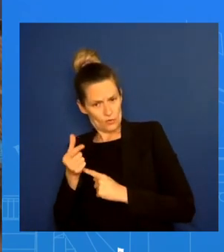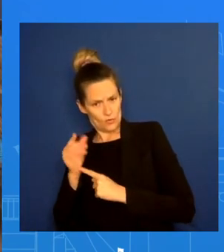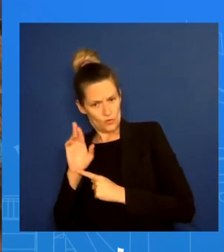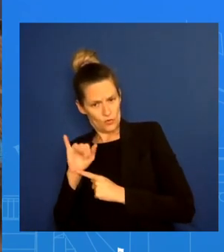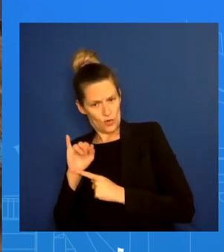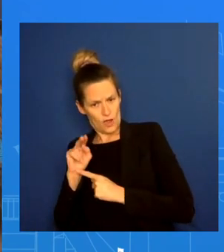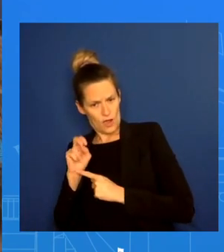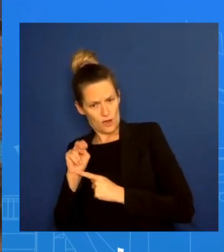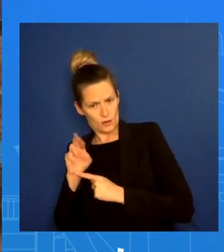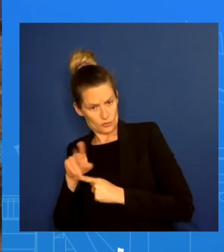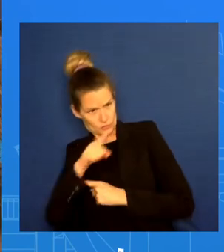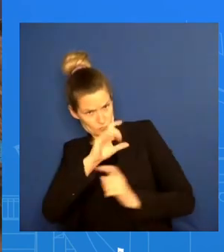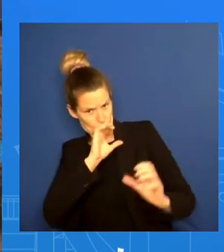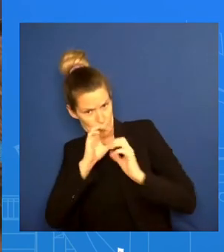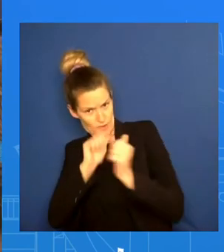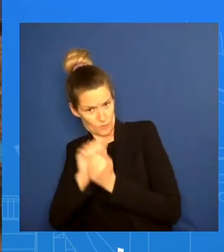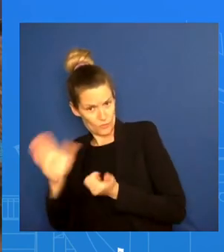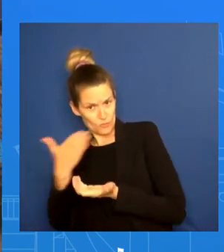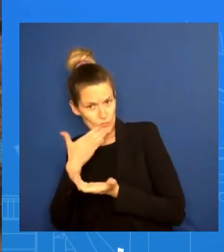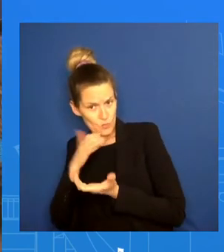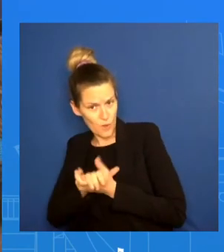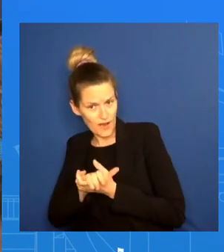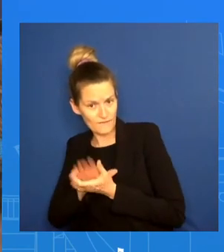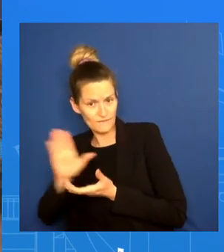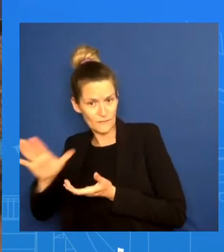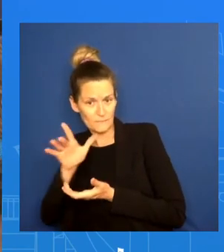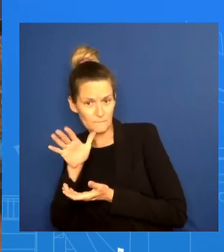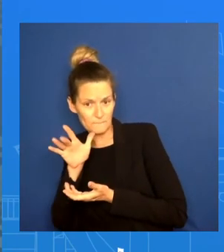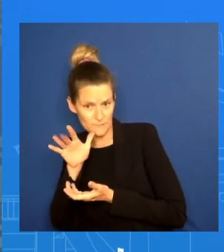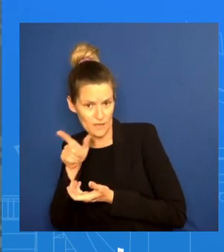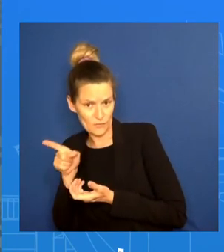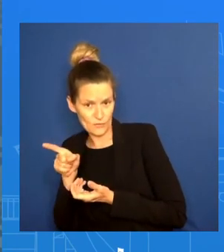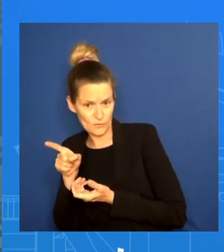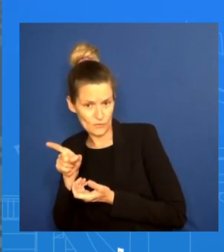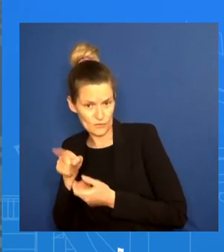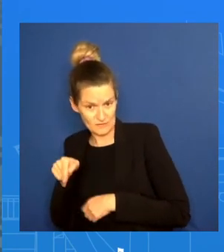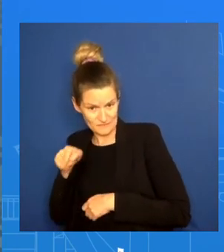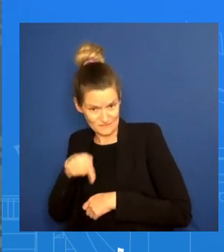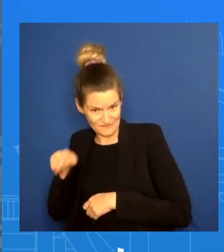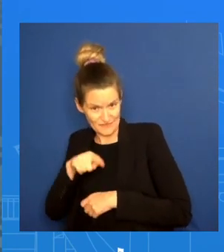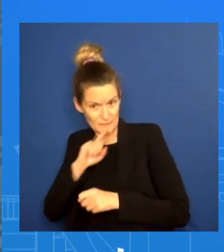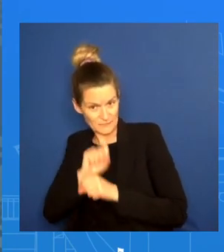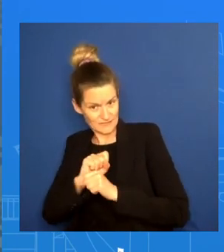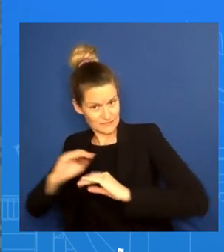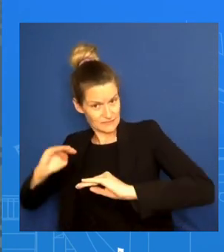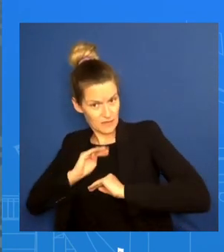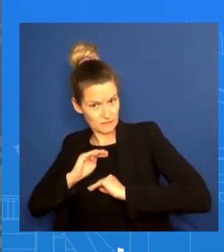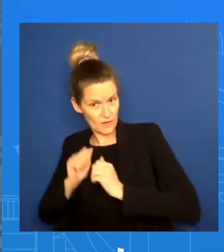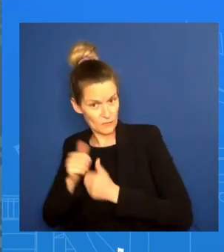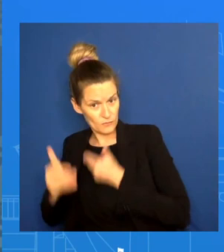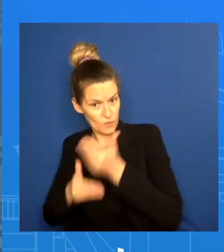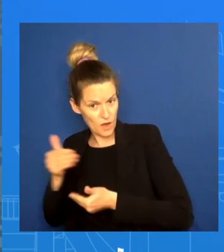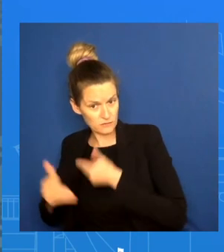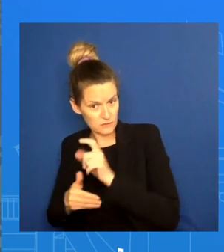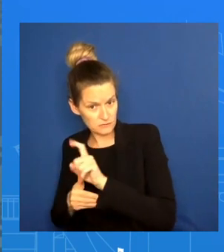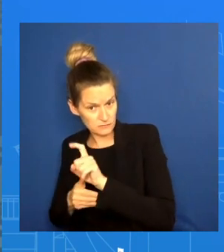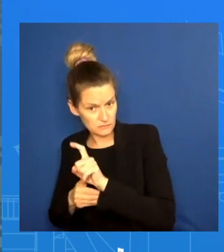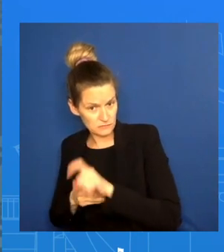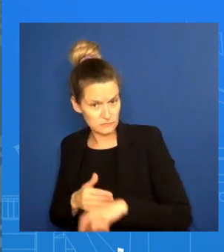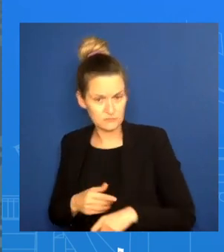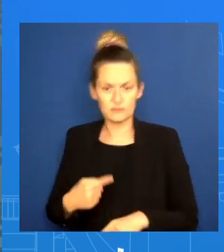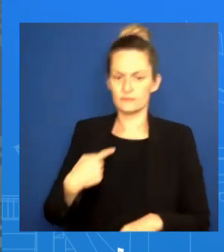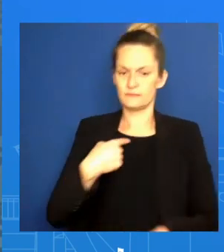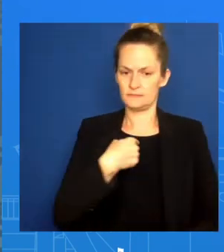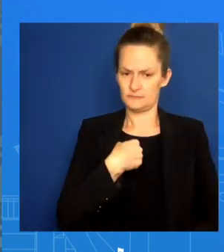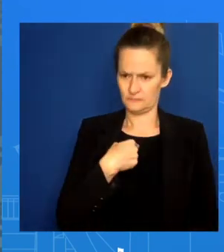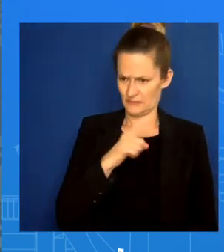were they satisfied? What was the sentiment that was said in that conversation? I'm not going to speak for the families. They need to speak for themselves. But we have, I do want to stress